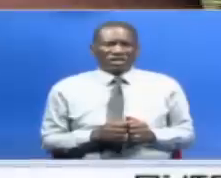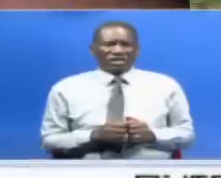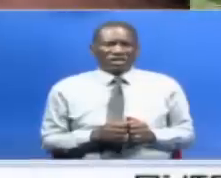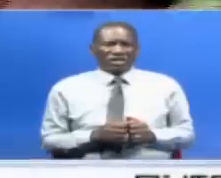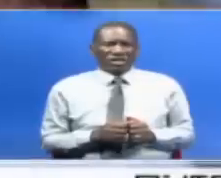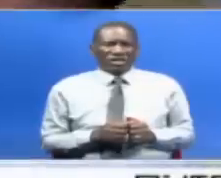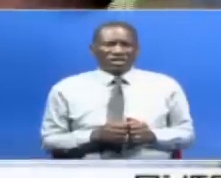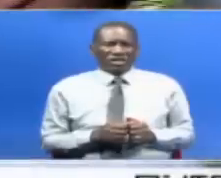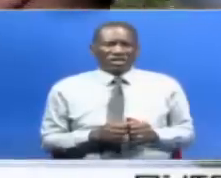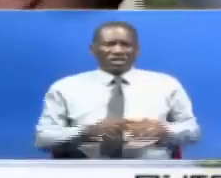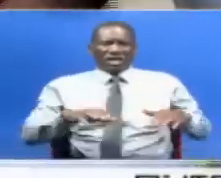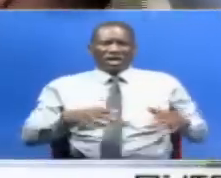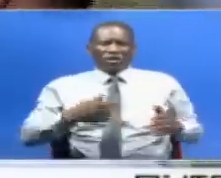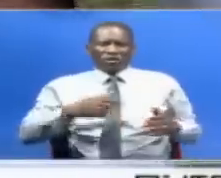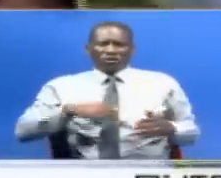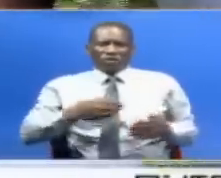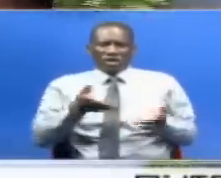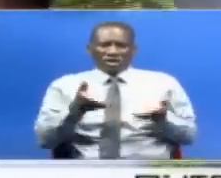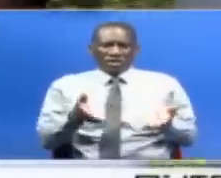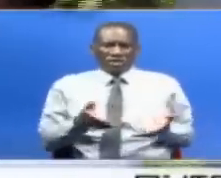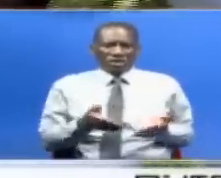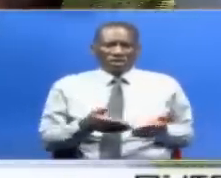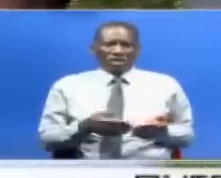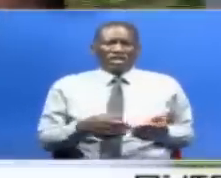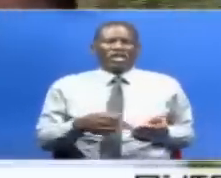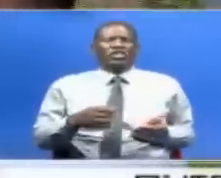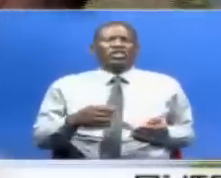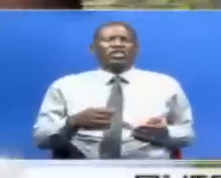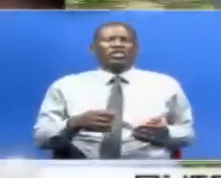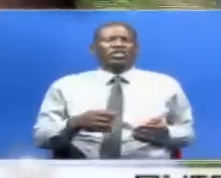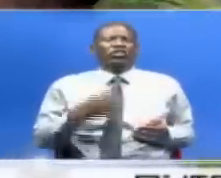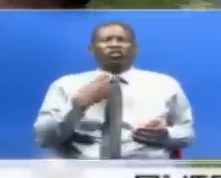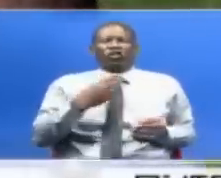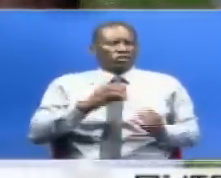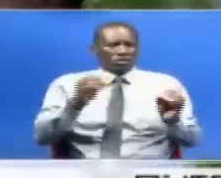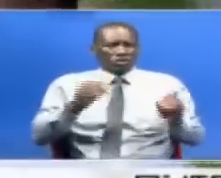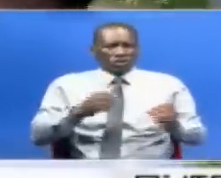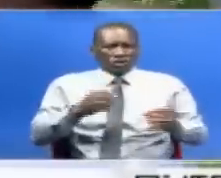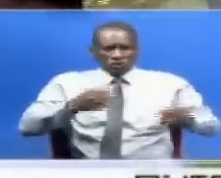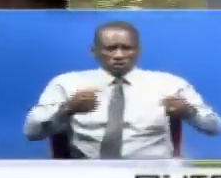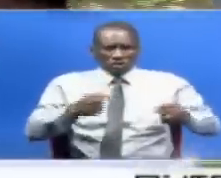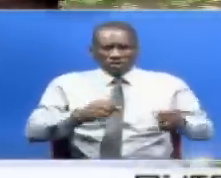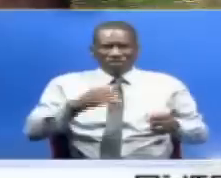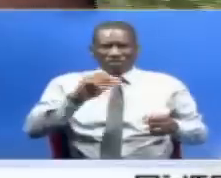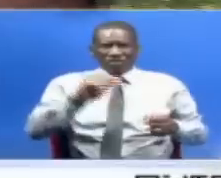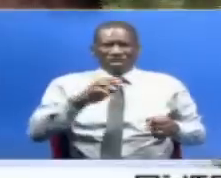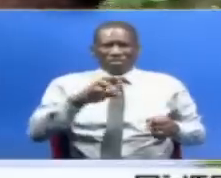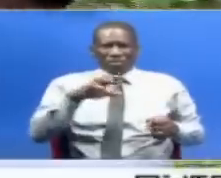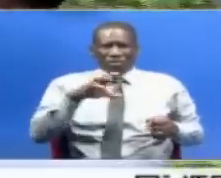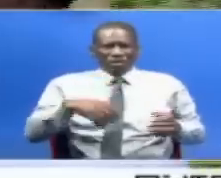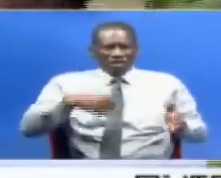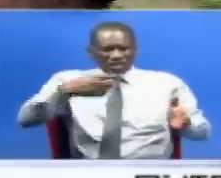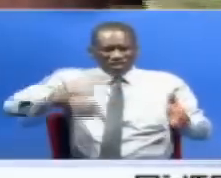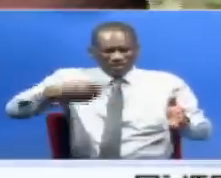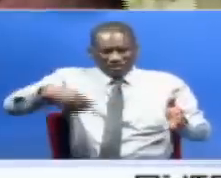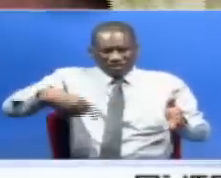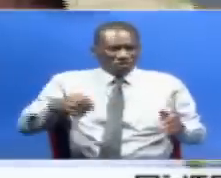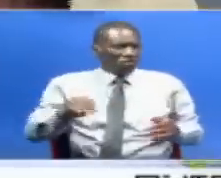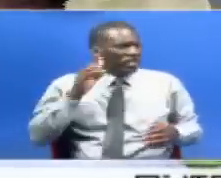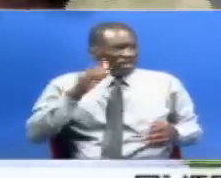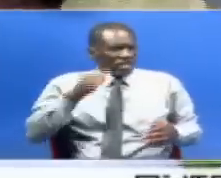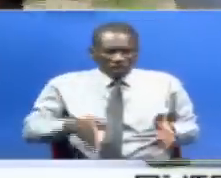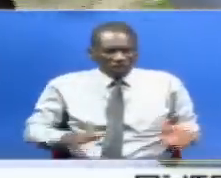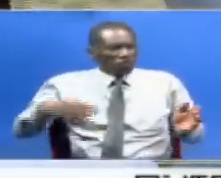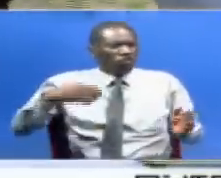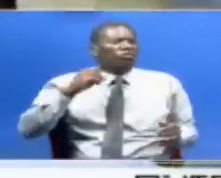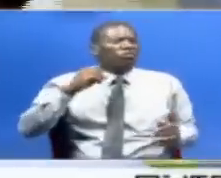How are you feeling now? It's just the road noise, because we are driving on Cabro, so the wheels will give you a bit of road noise.